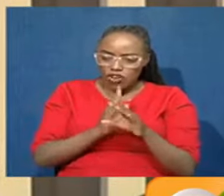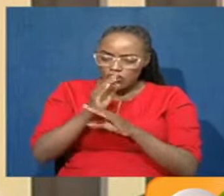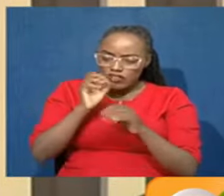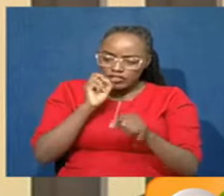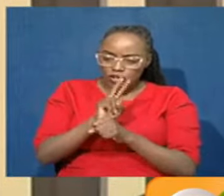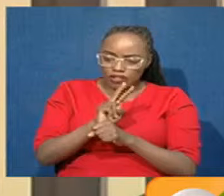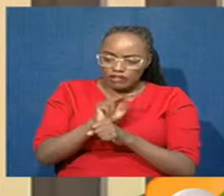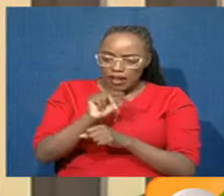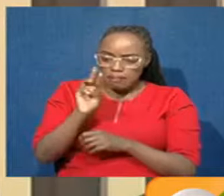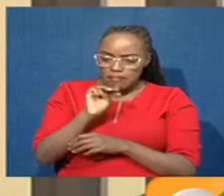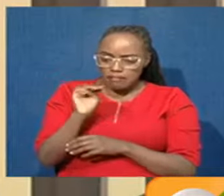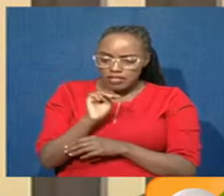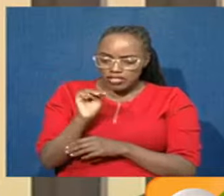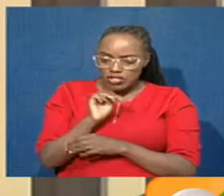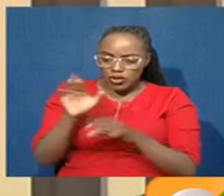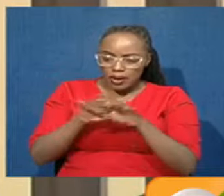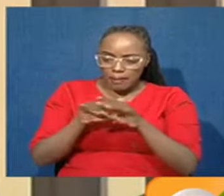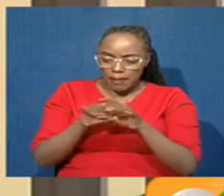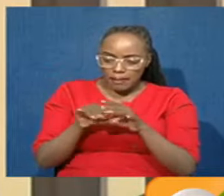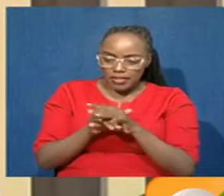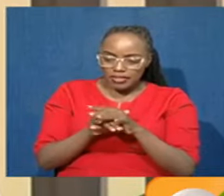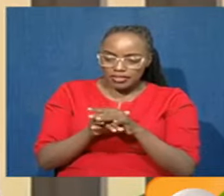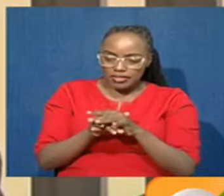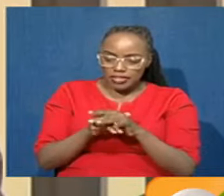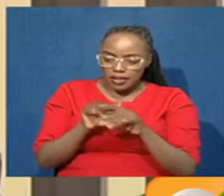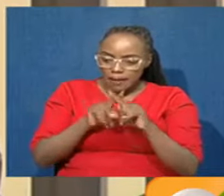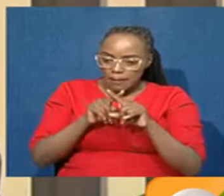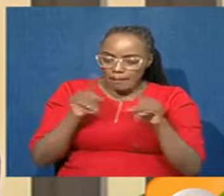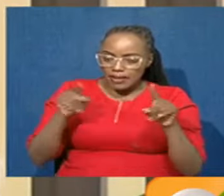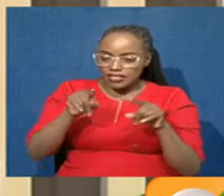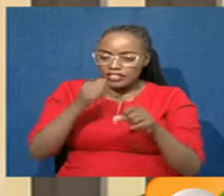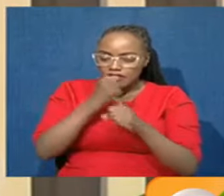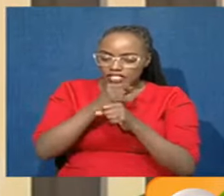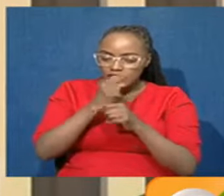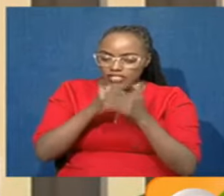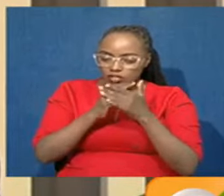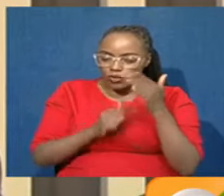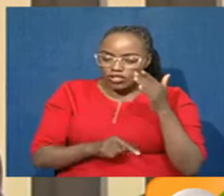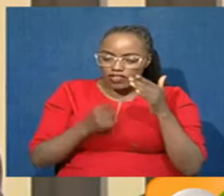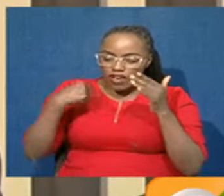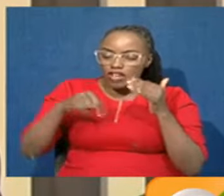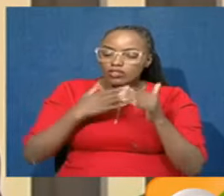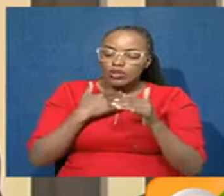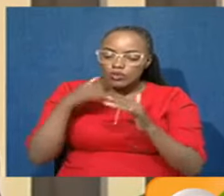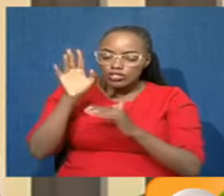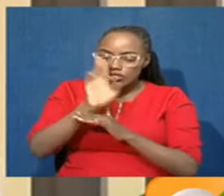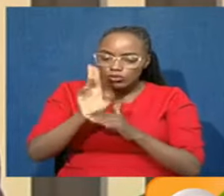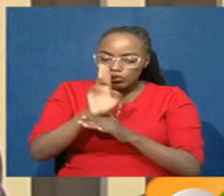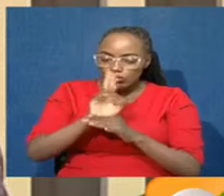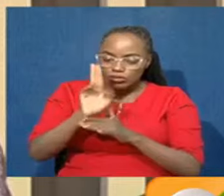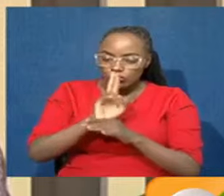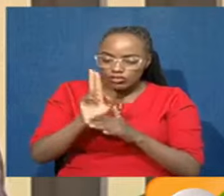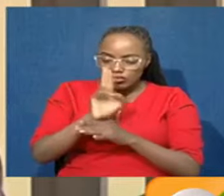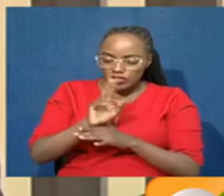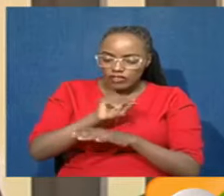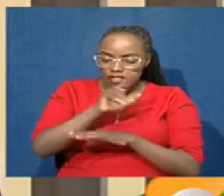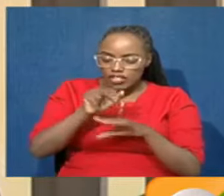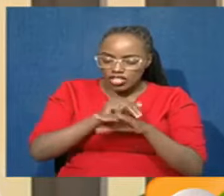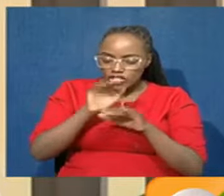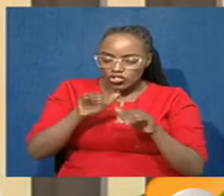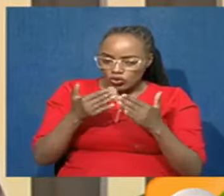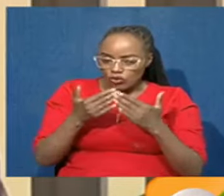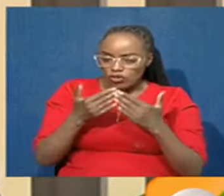over 12 million members. But what we did is, as we wanted to use the National